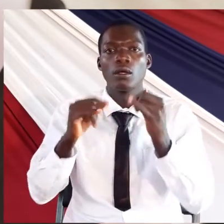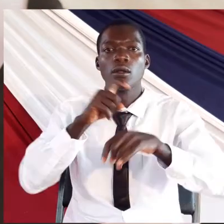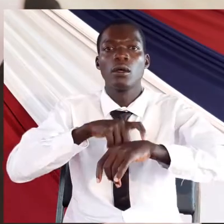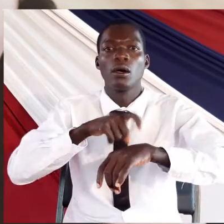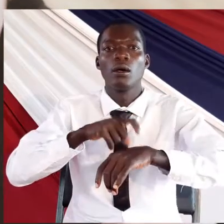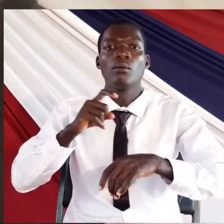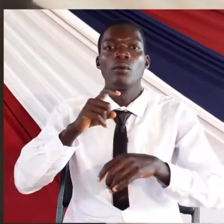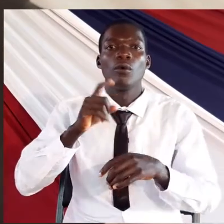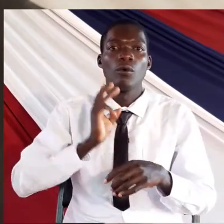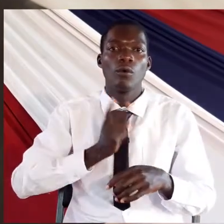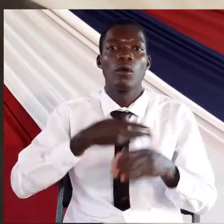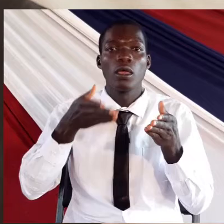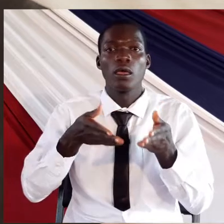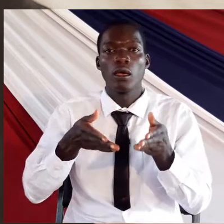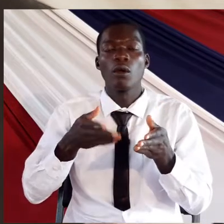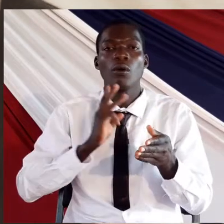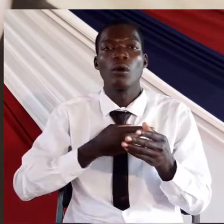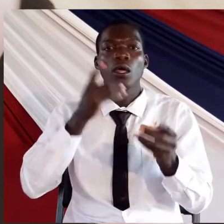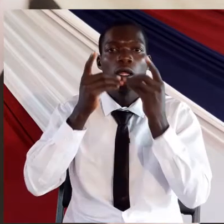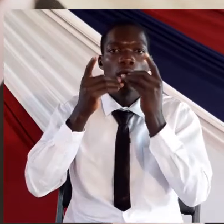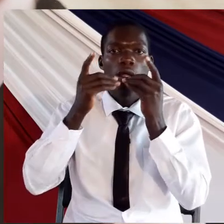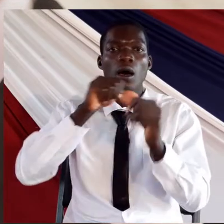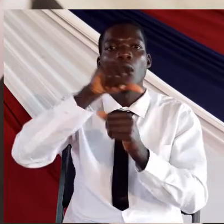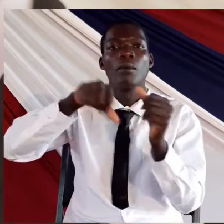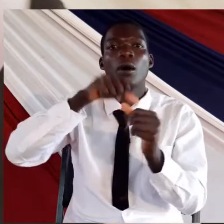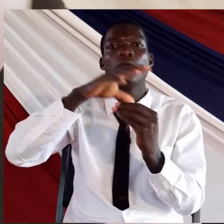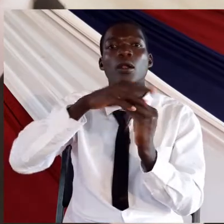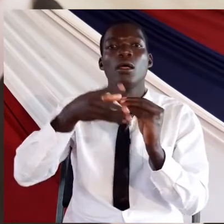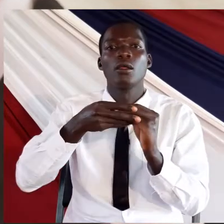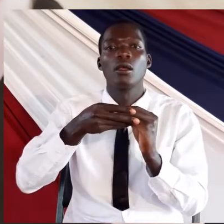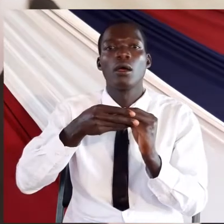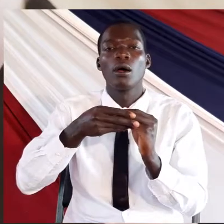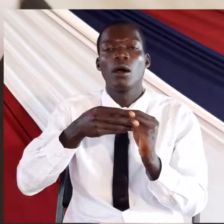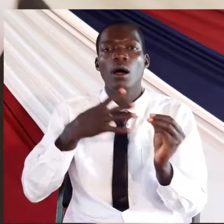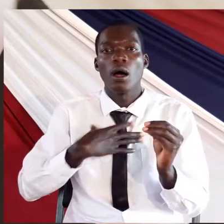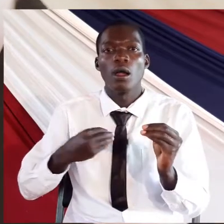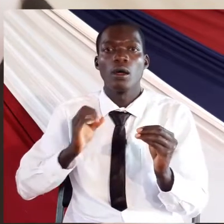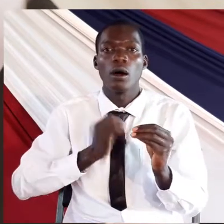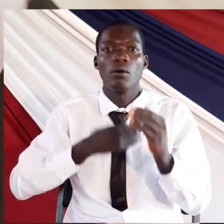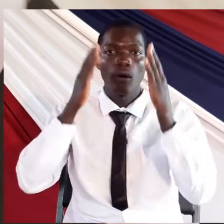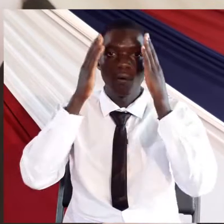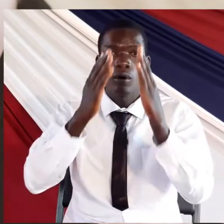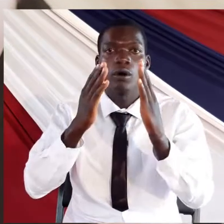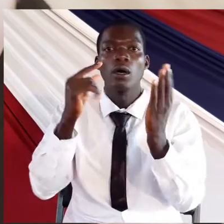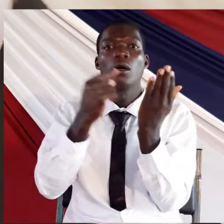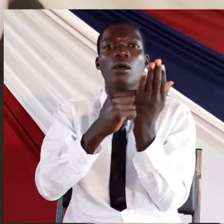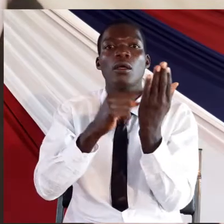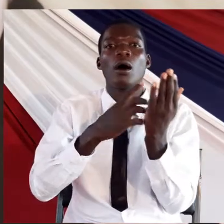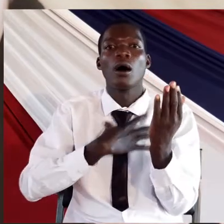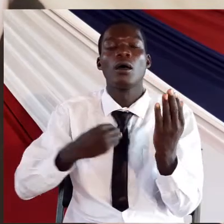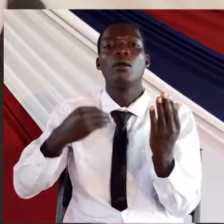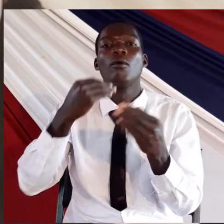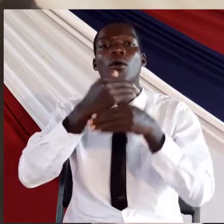last time we were here, we discussed creation, and our focus was on Genesis as foundation, part